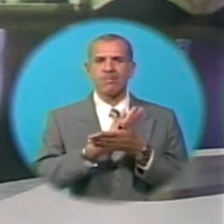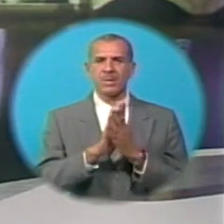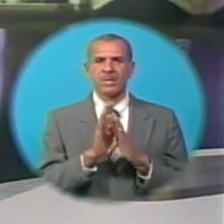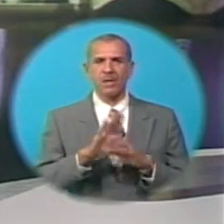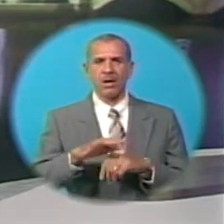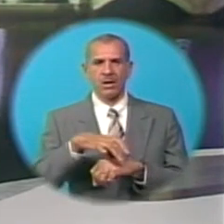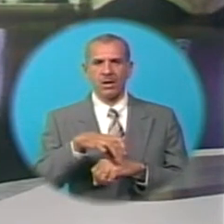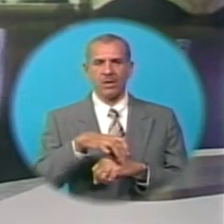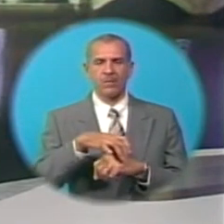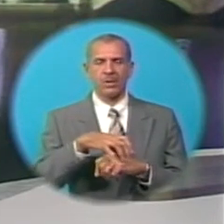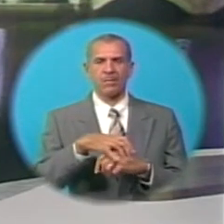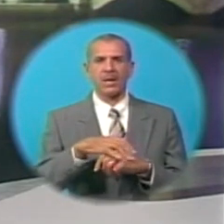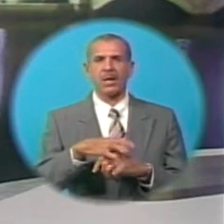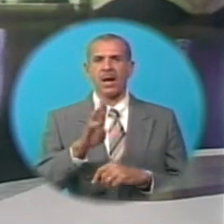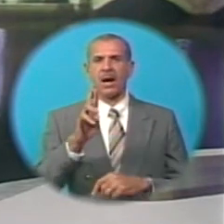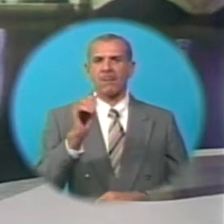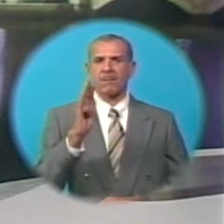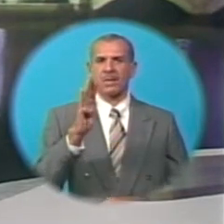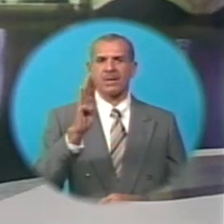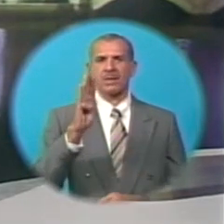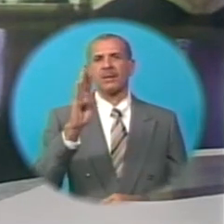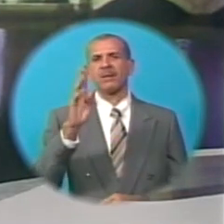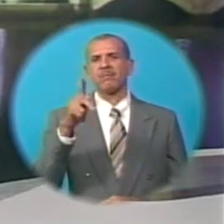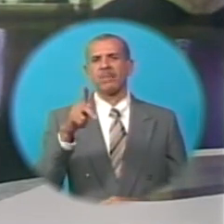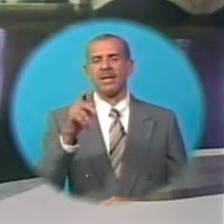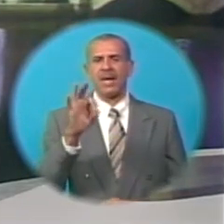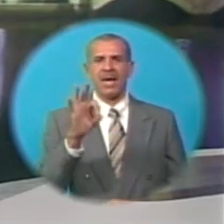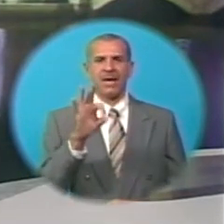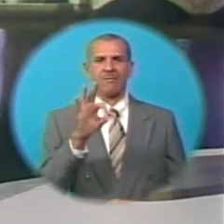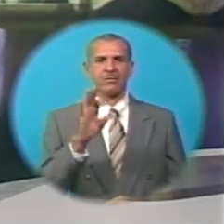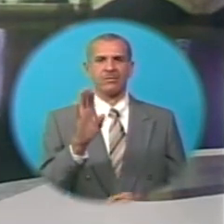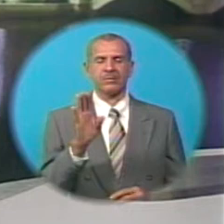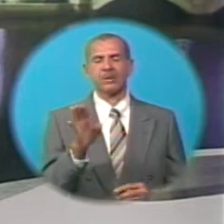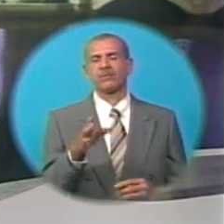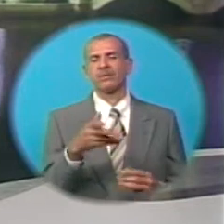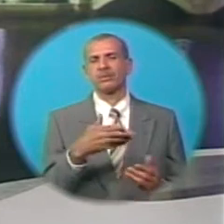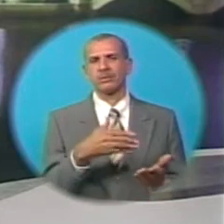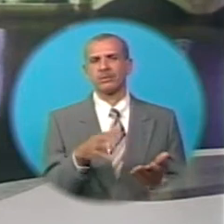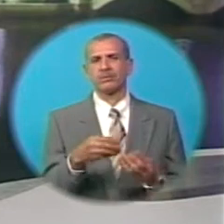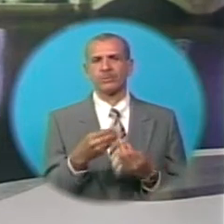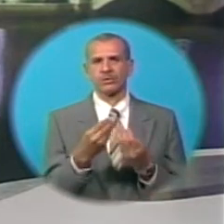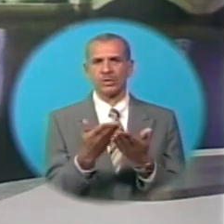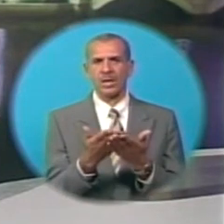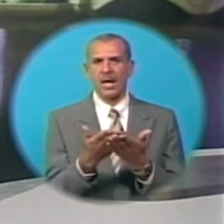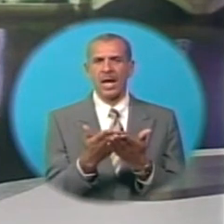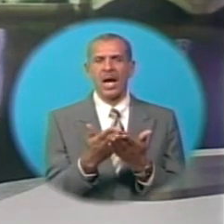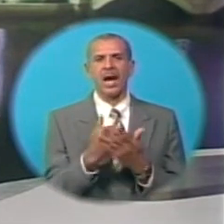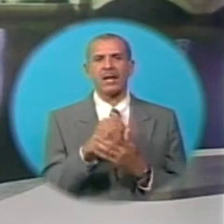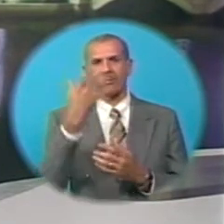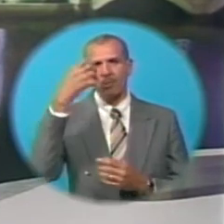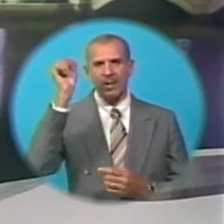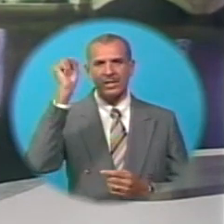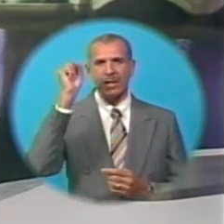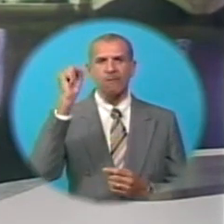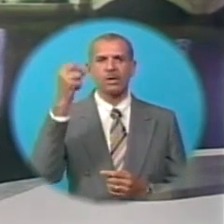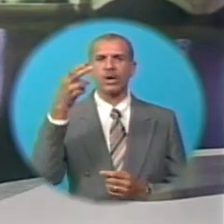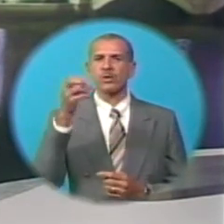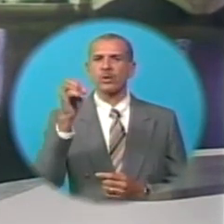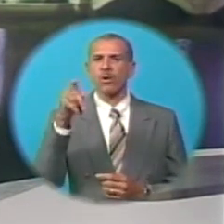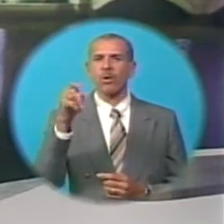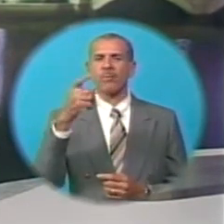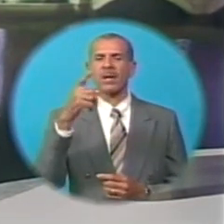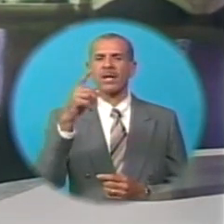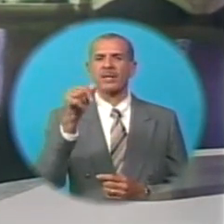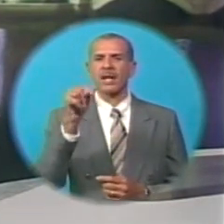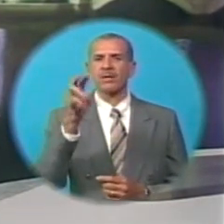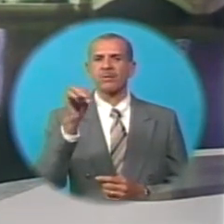the Royal Barbados Police Force Band, along with other songs promoting peace. President of the Hope Transplant International, Michael Steele,